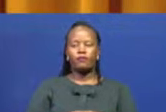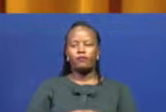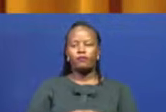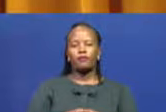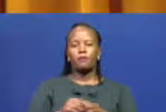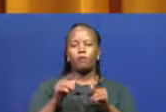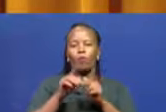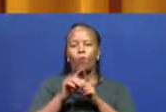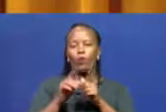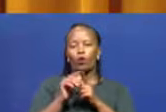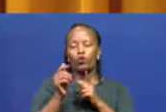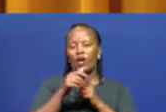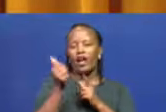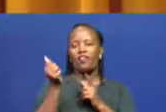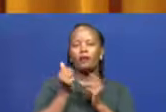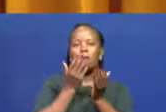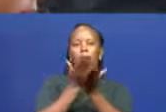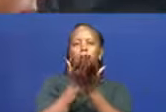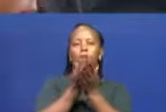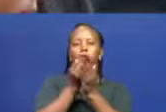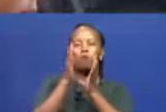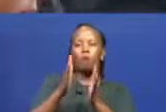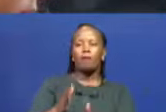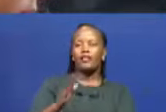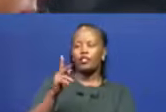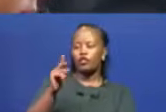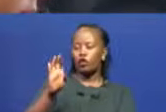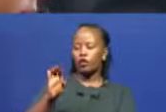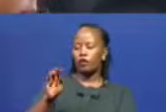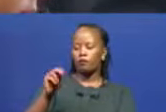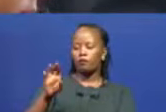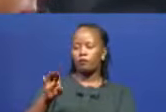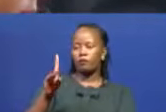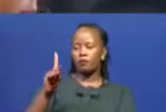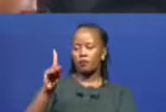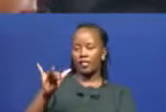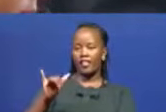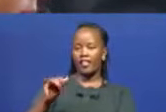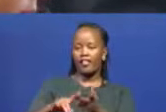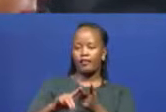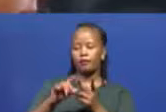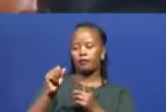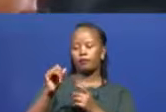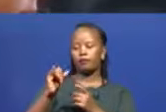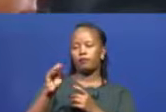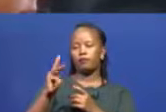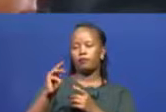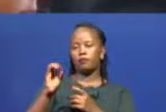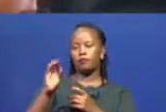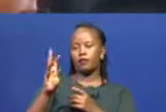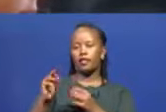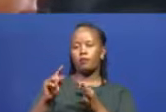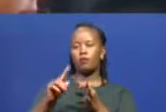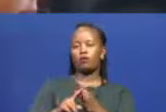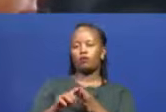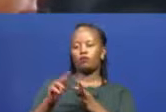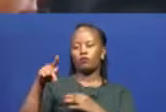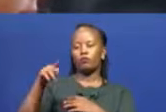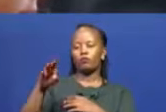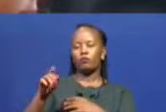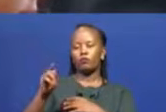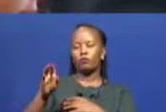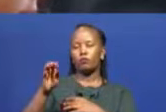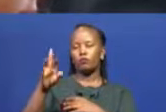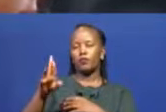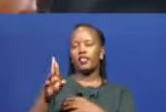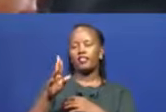Kennedy Karevi Gashege, Dennis Okumu, Simon Mushangi, and Peter Maina Kanene jointly